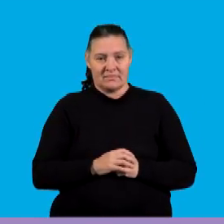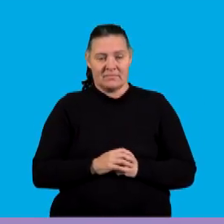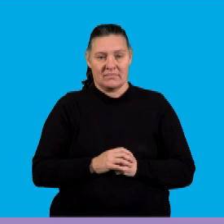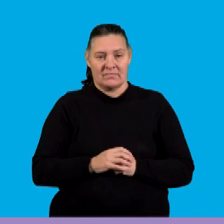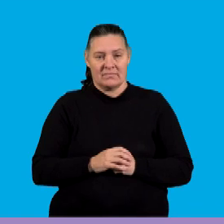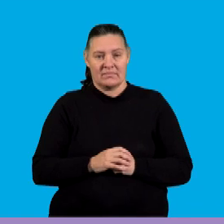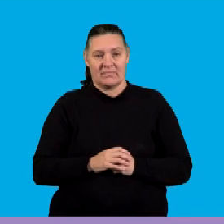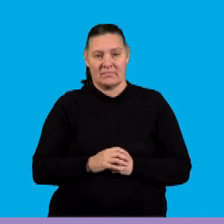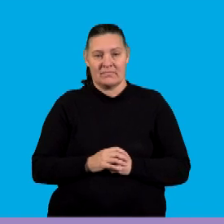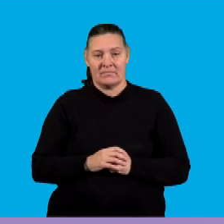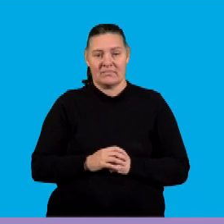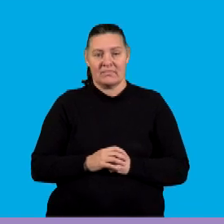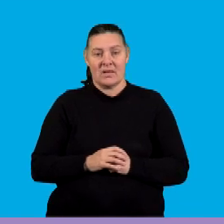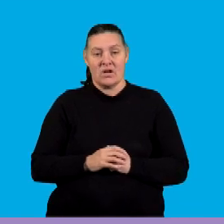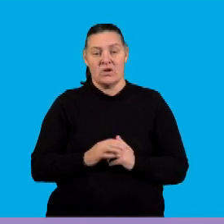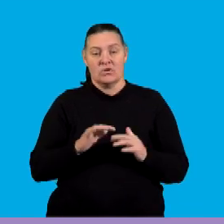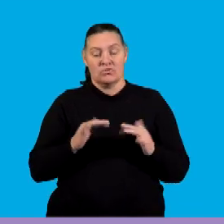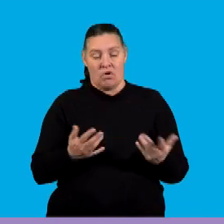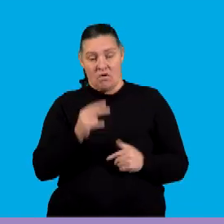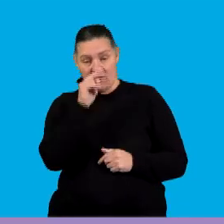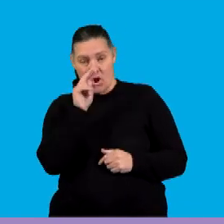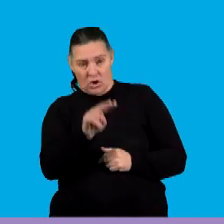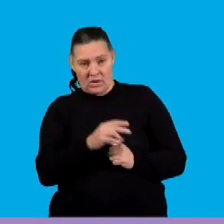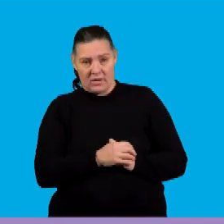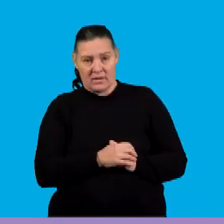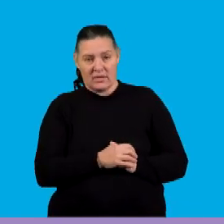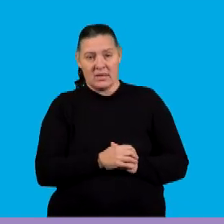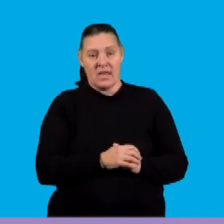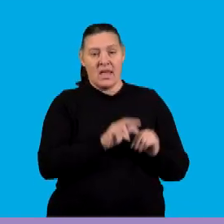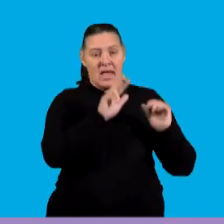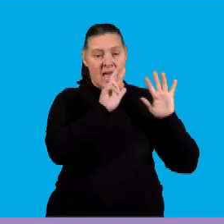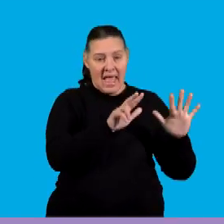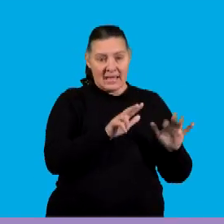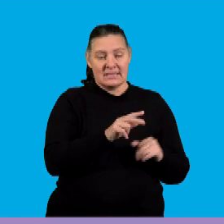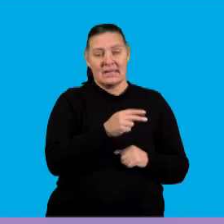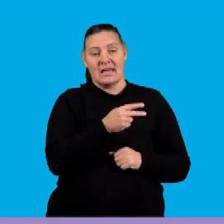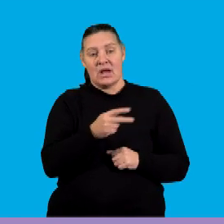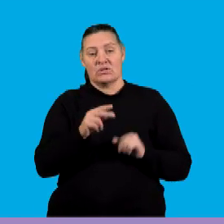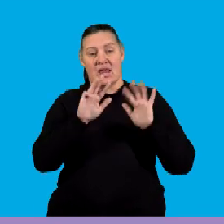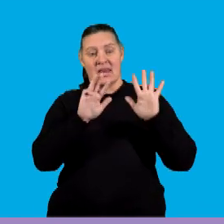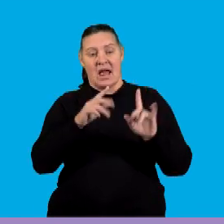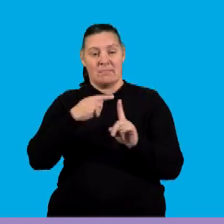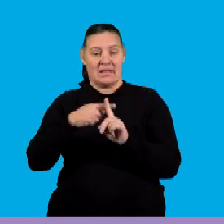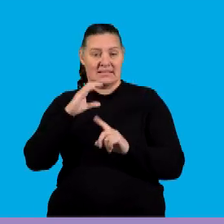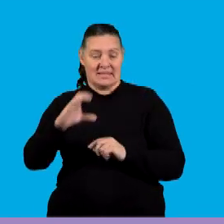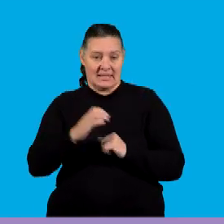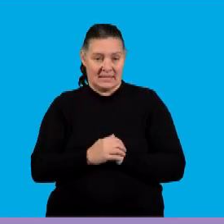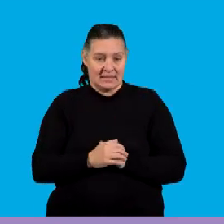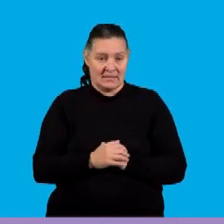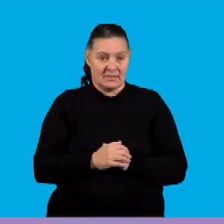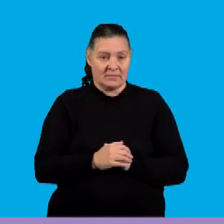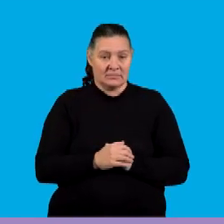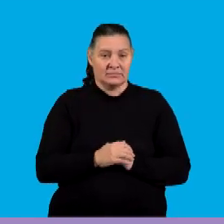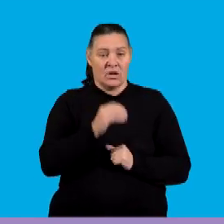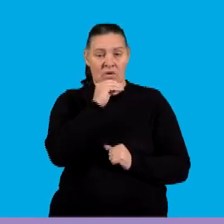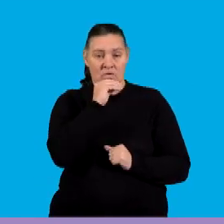3. So when we look at that, 3 multiplied by 3 is 9, and we have c there. Then we use